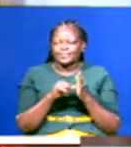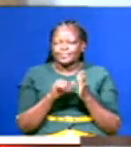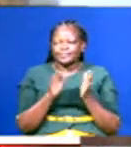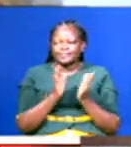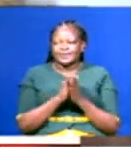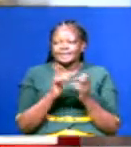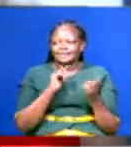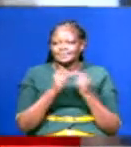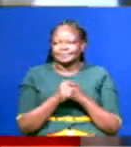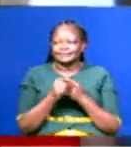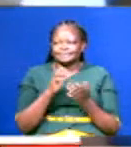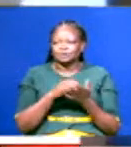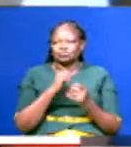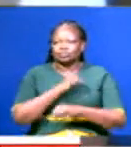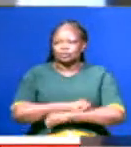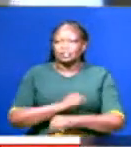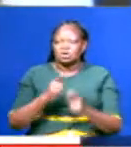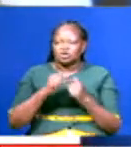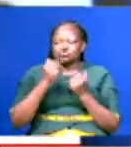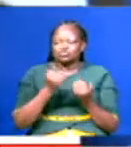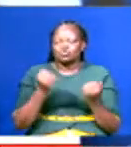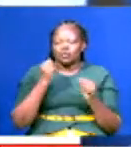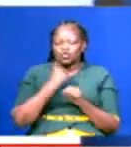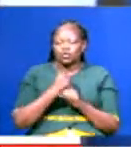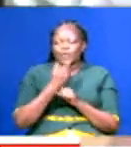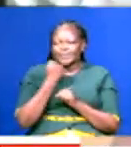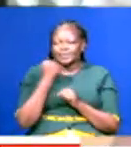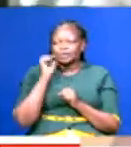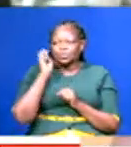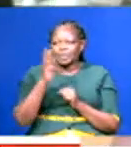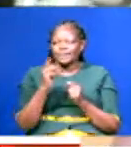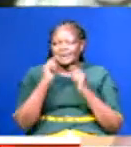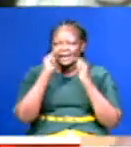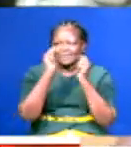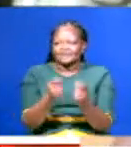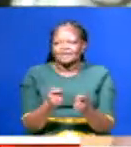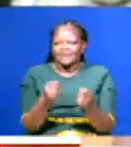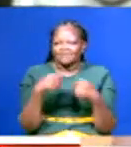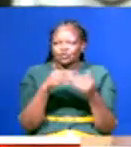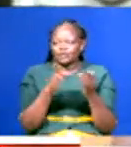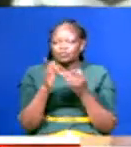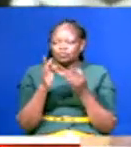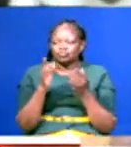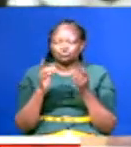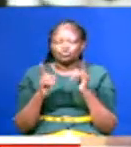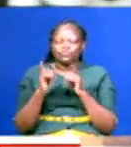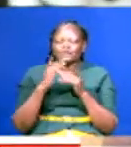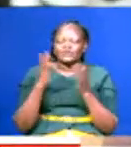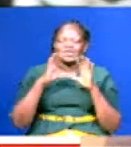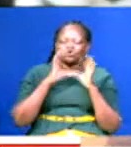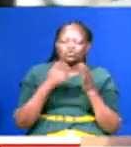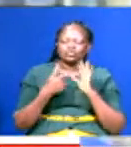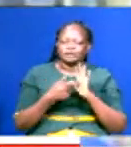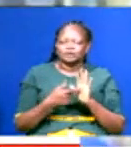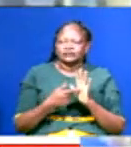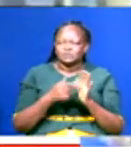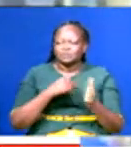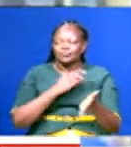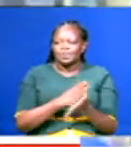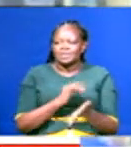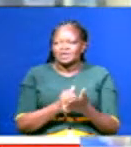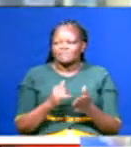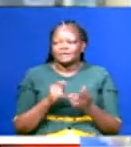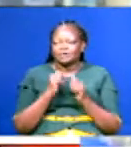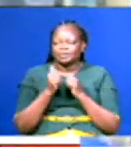quo. So he noted that the children who will perform best will be awarded and have a chance to travel the world to showcase their prowess in the game. It's